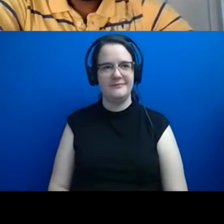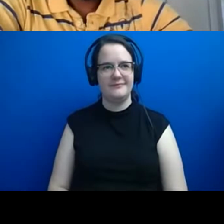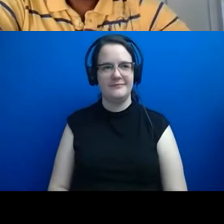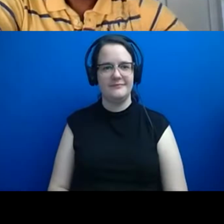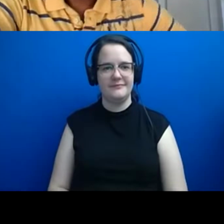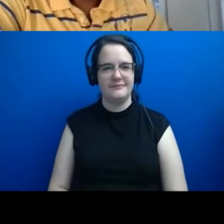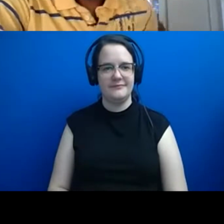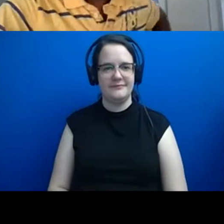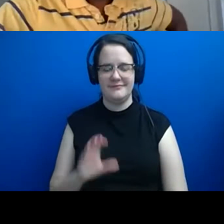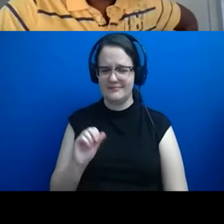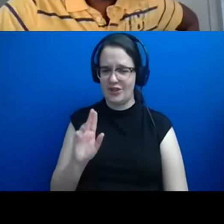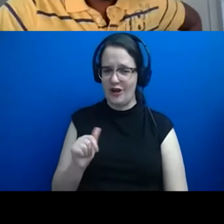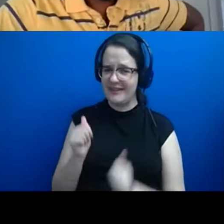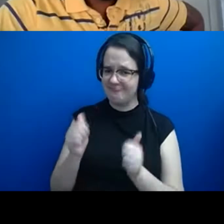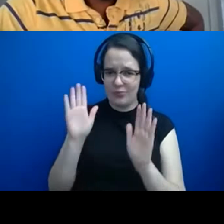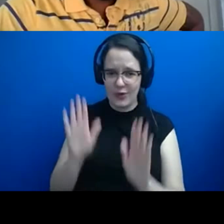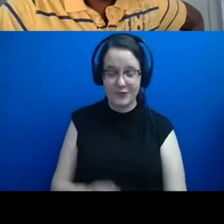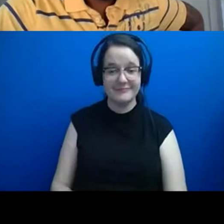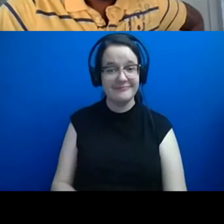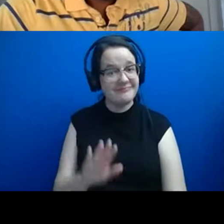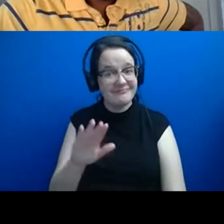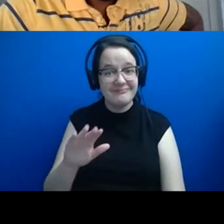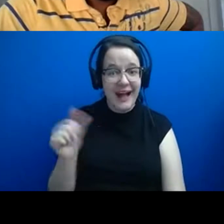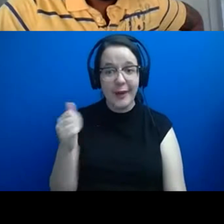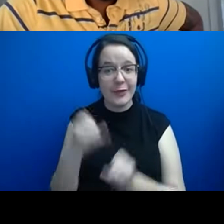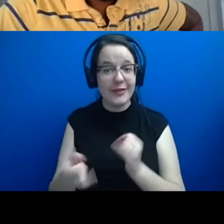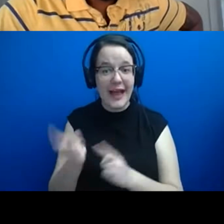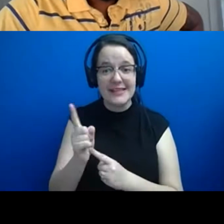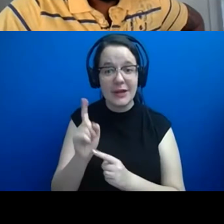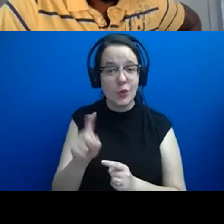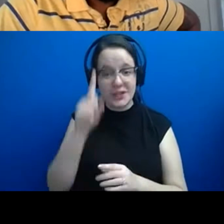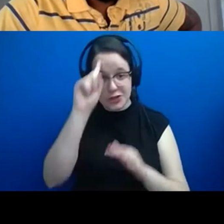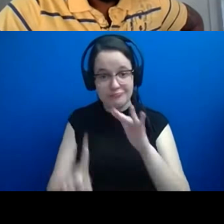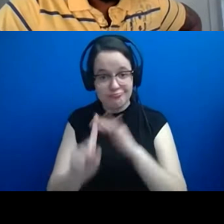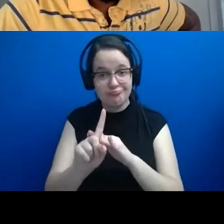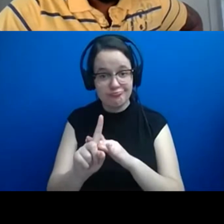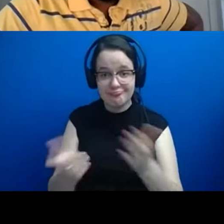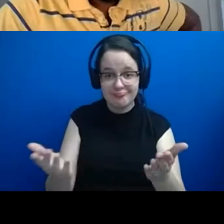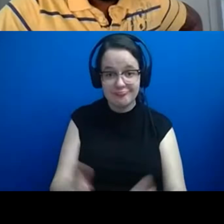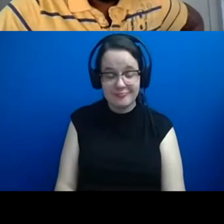Wonderful. Okay. Any other last minute questions?